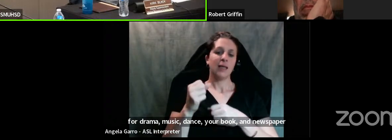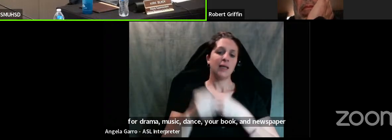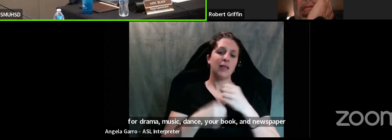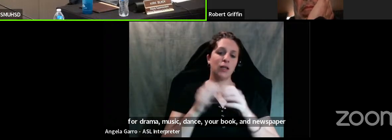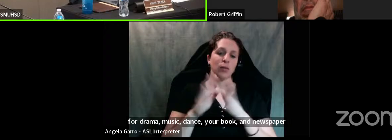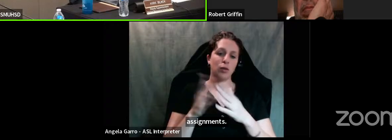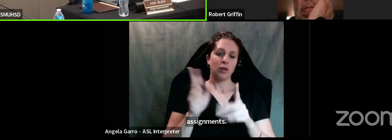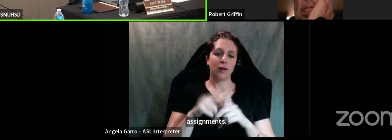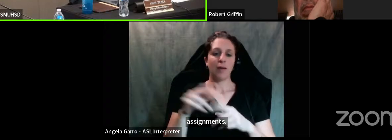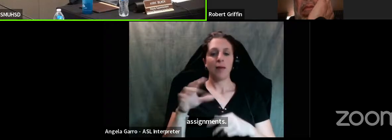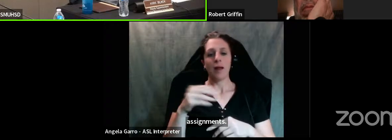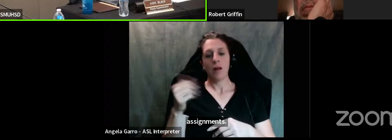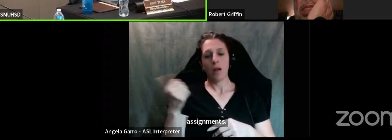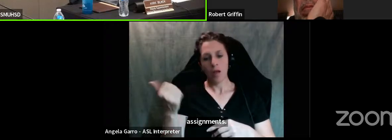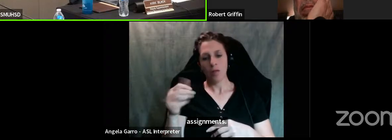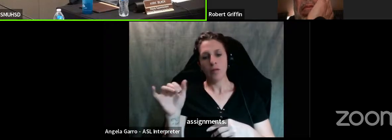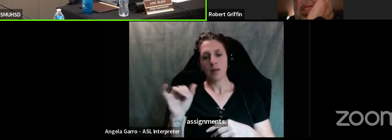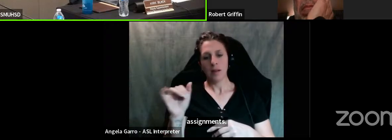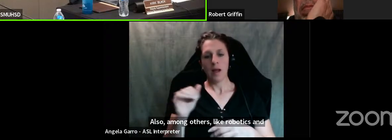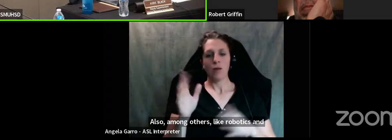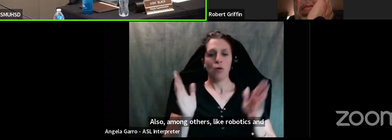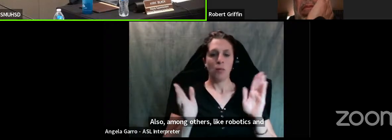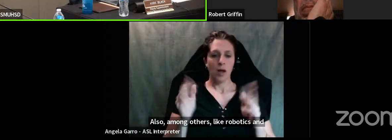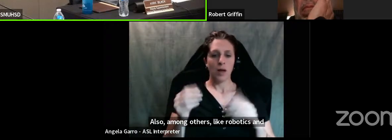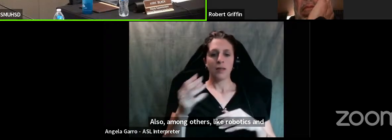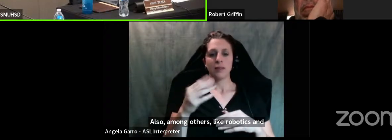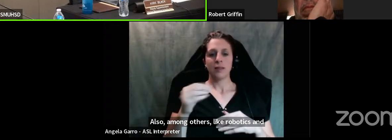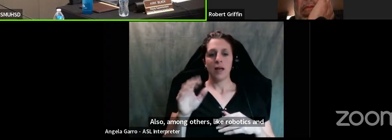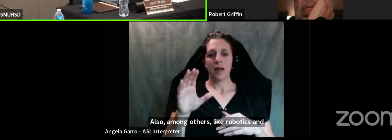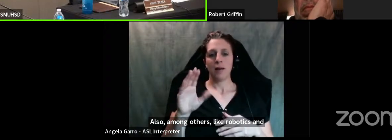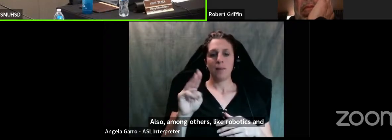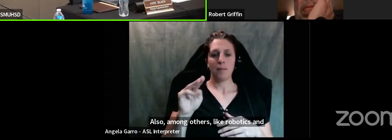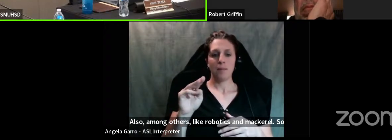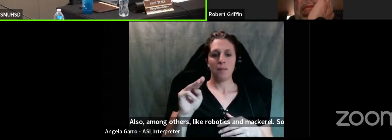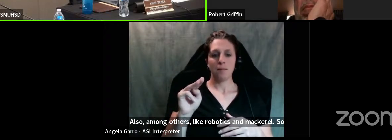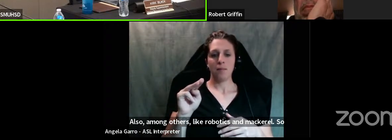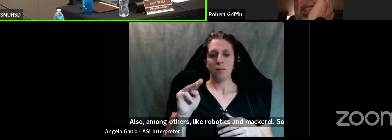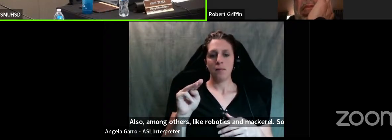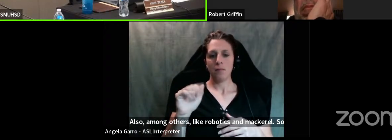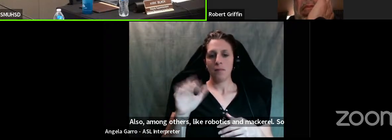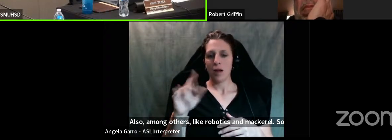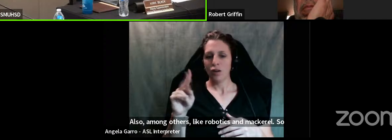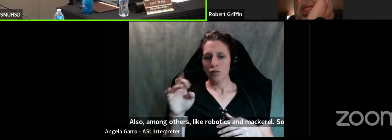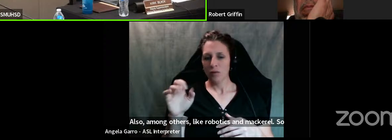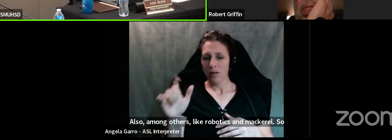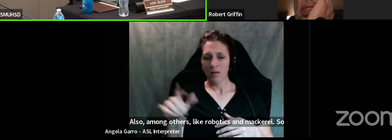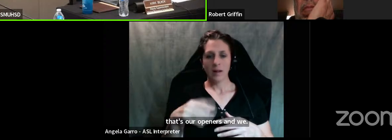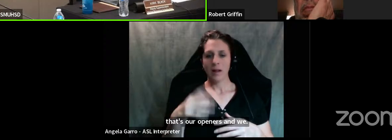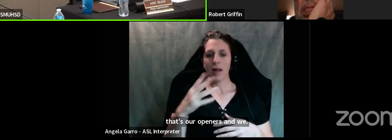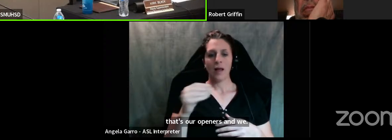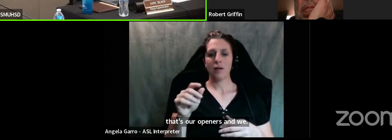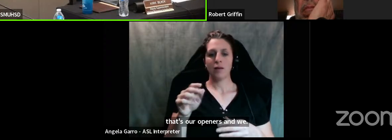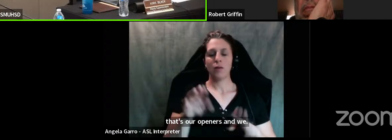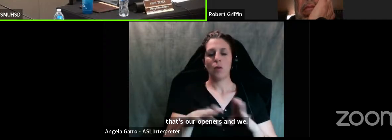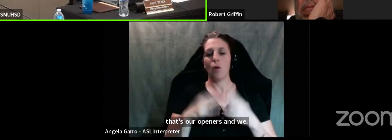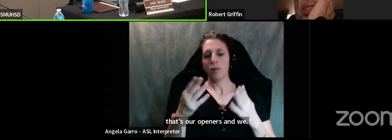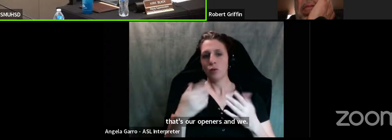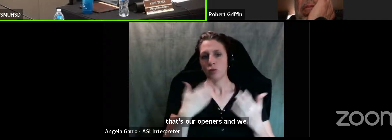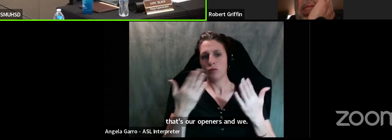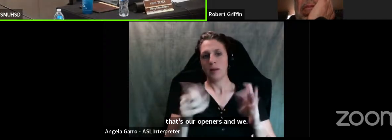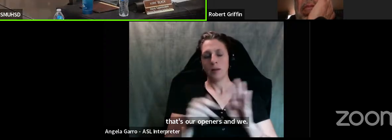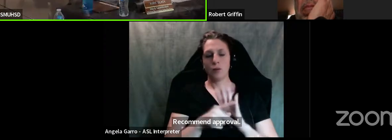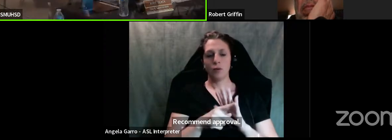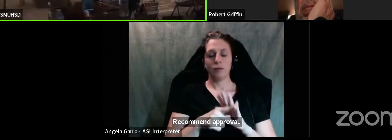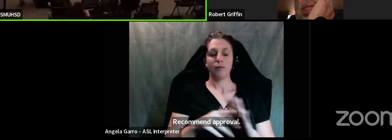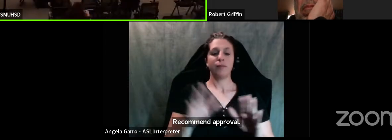like robotics and mock trial. So that's our openers, and we recommend approval.